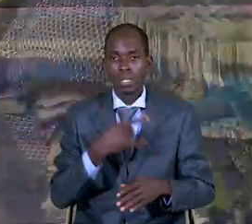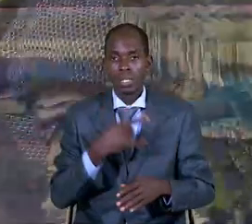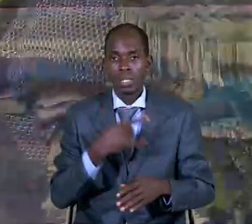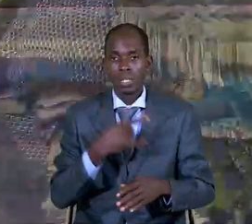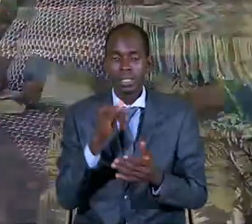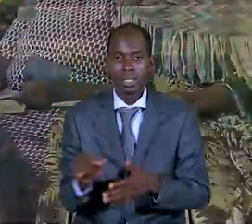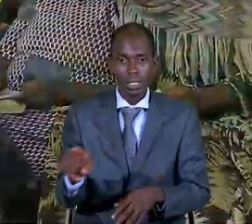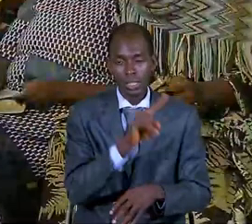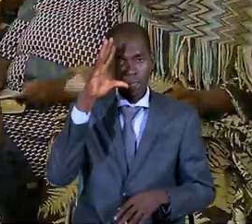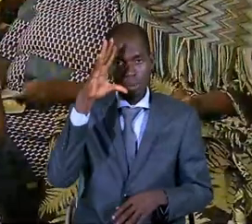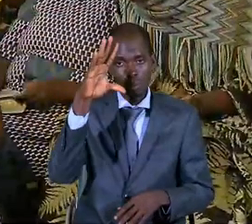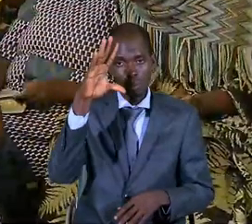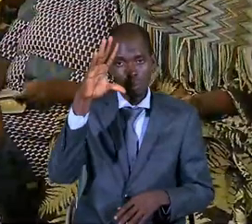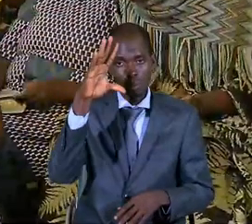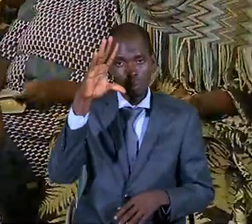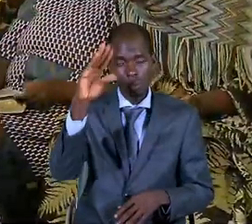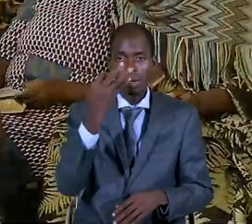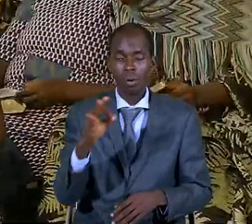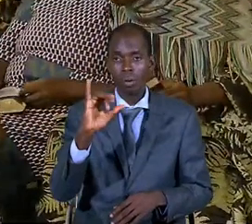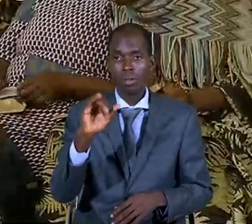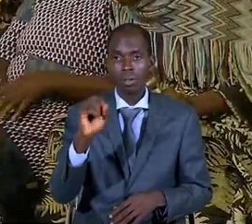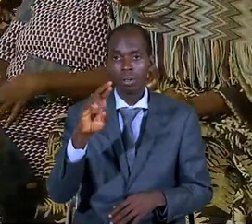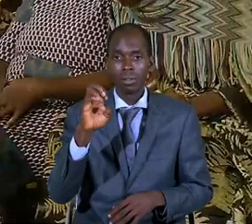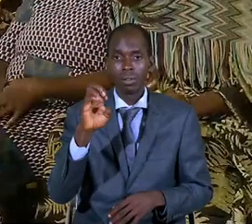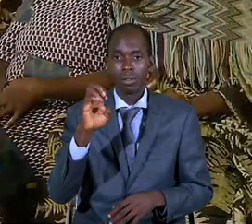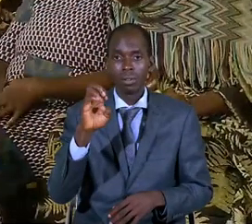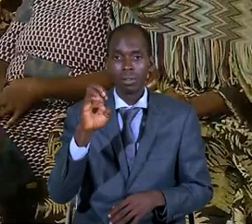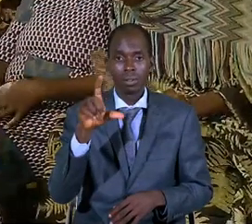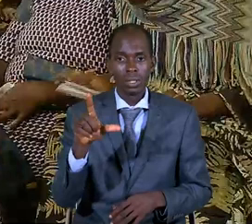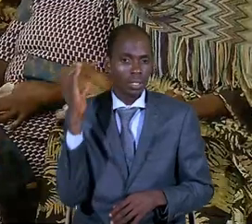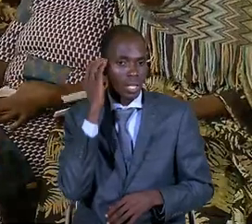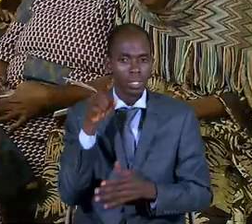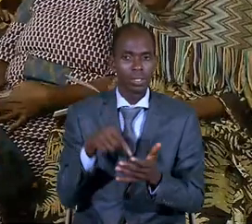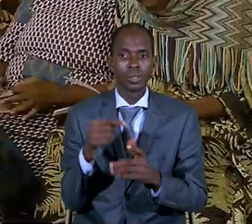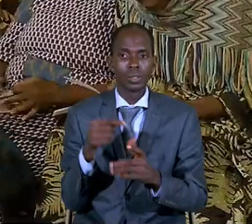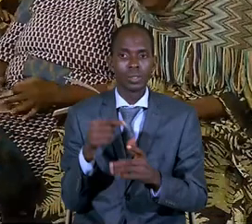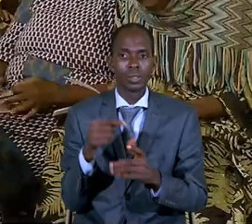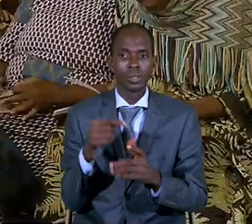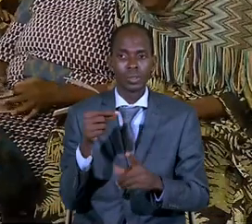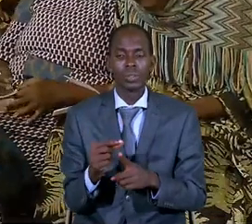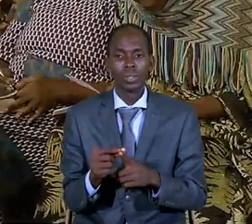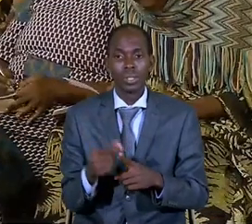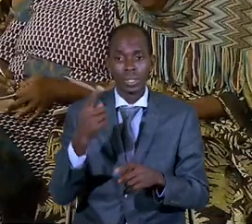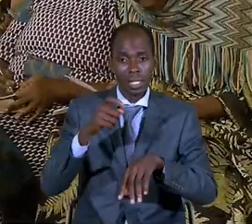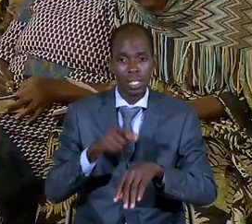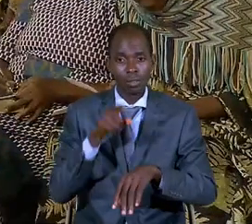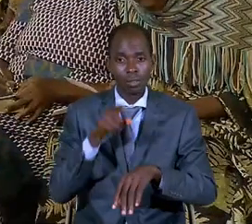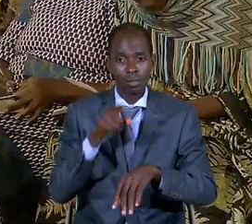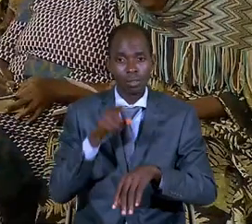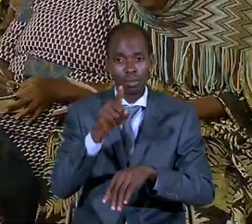men of Israel, hear these words. The moment you